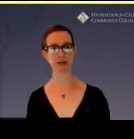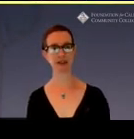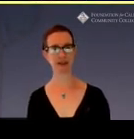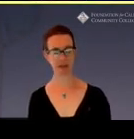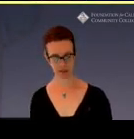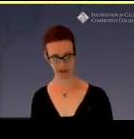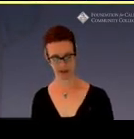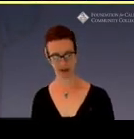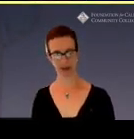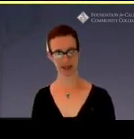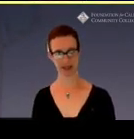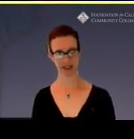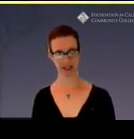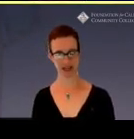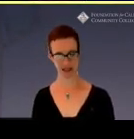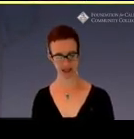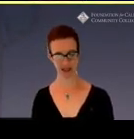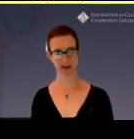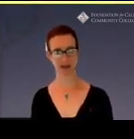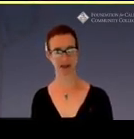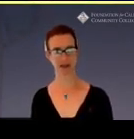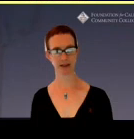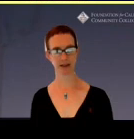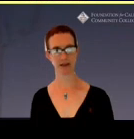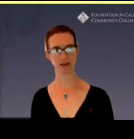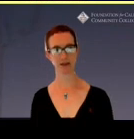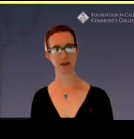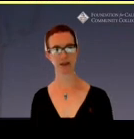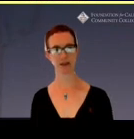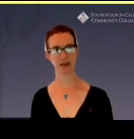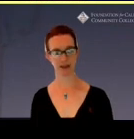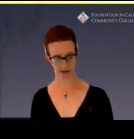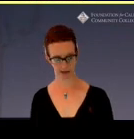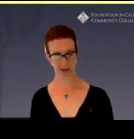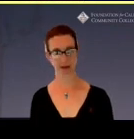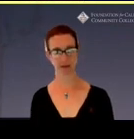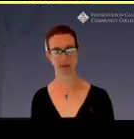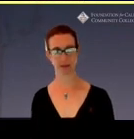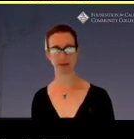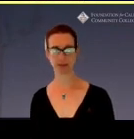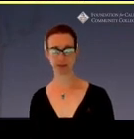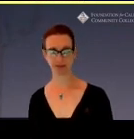Yes, I will drop that link in the chat again here.